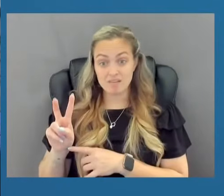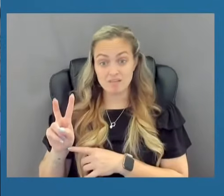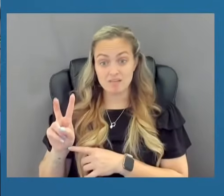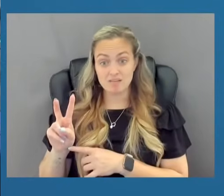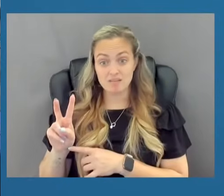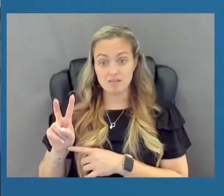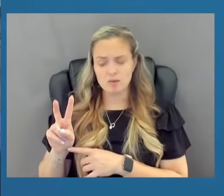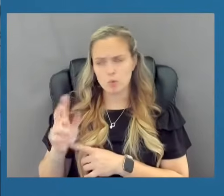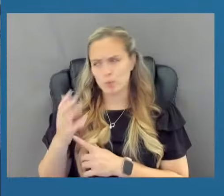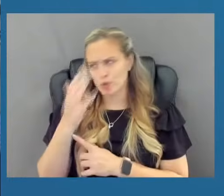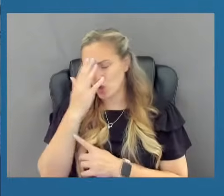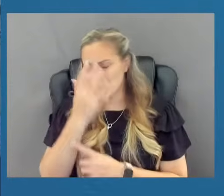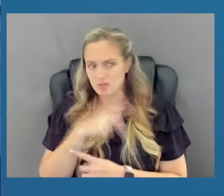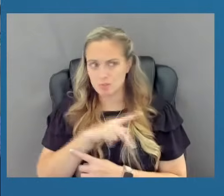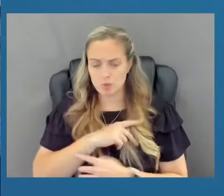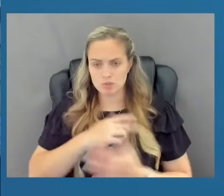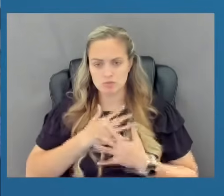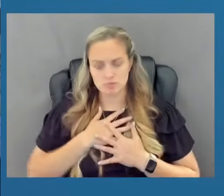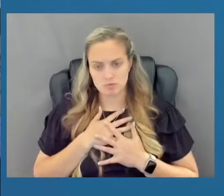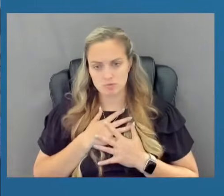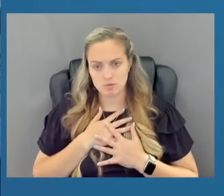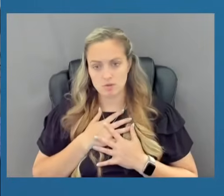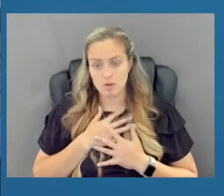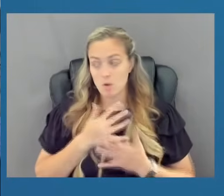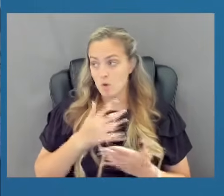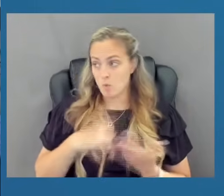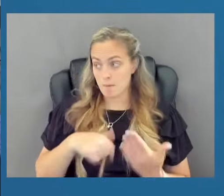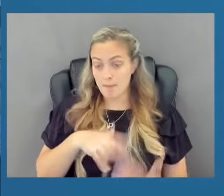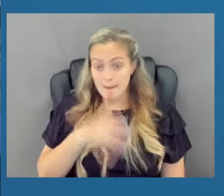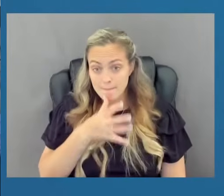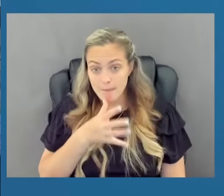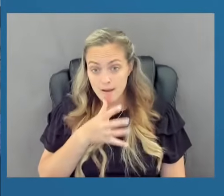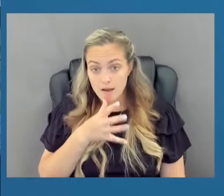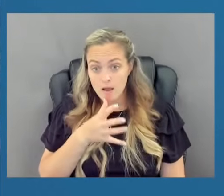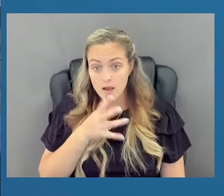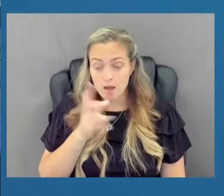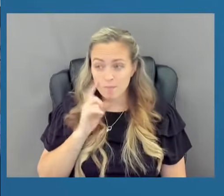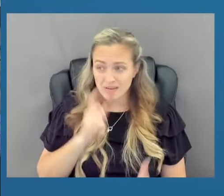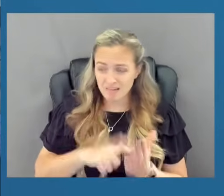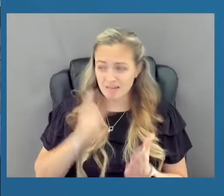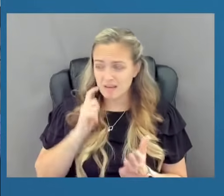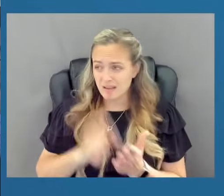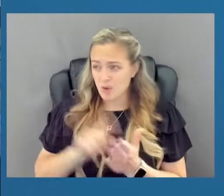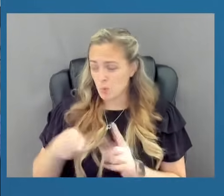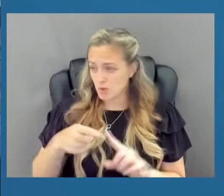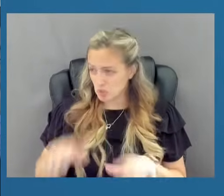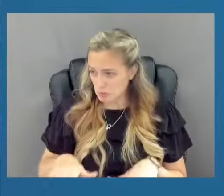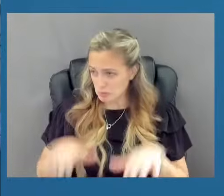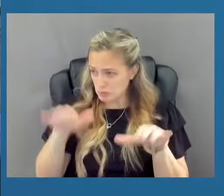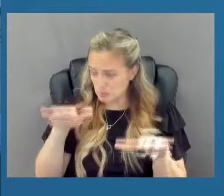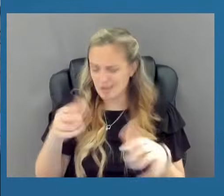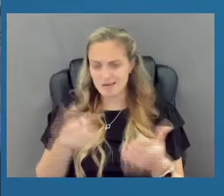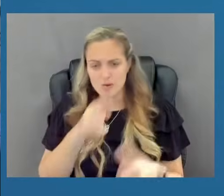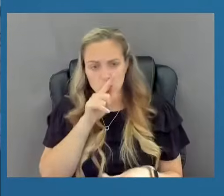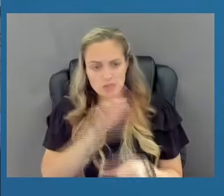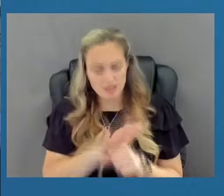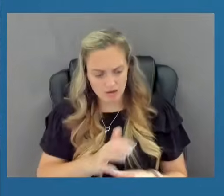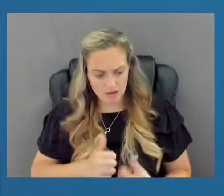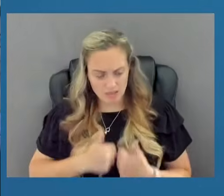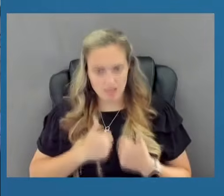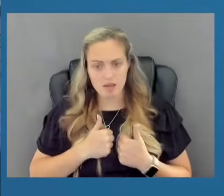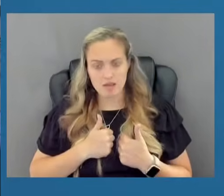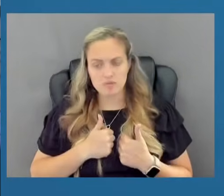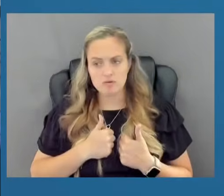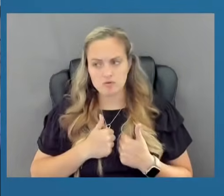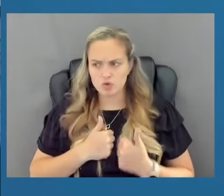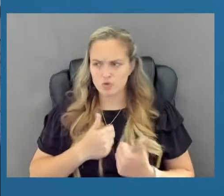that's personal to me, for what my mother had to witness as a child and how she dedicated her life to being a